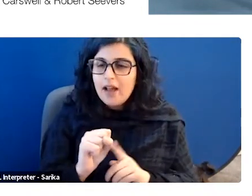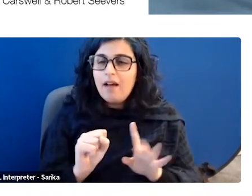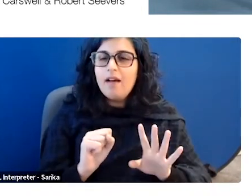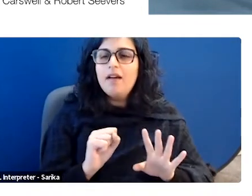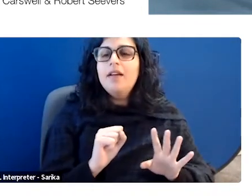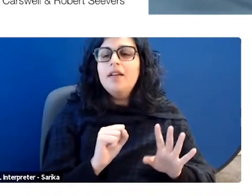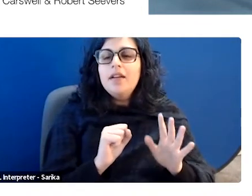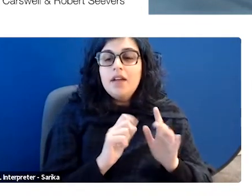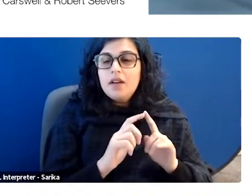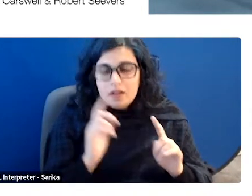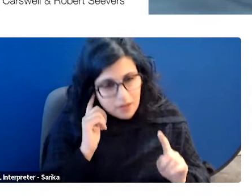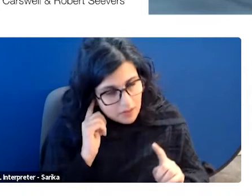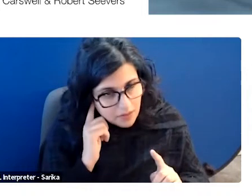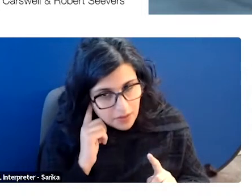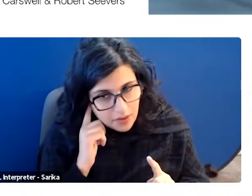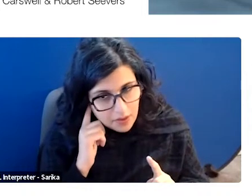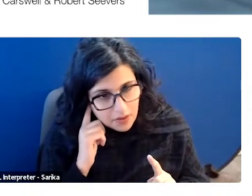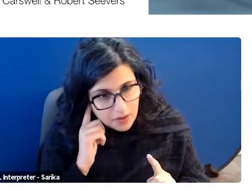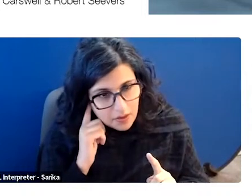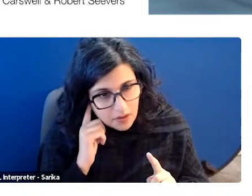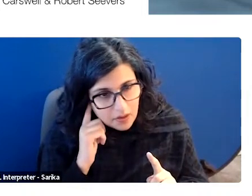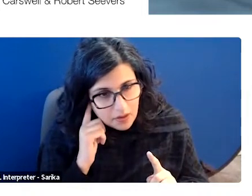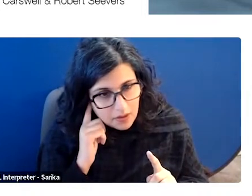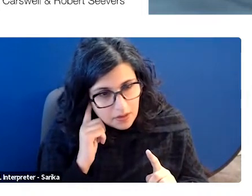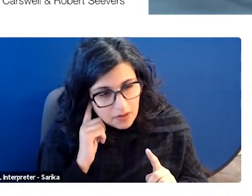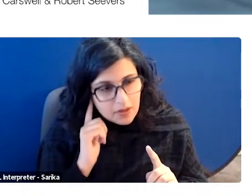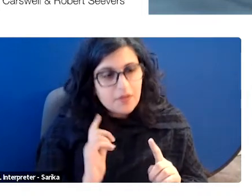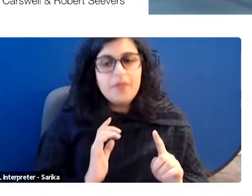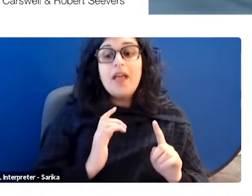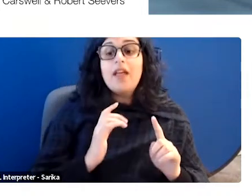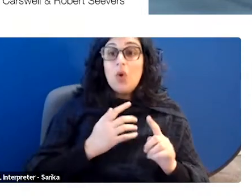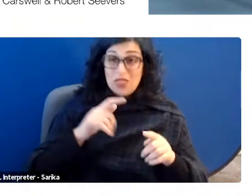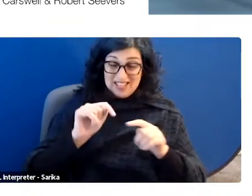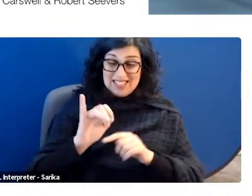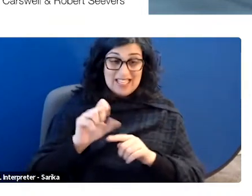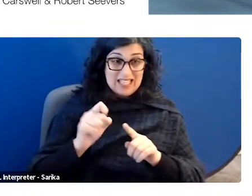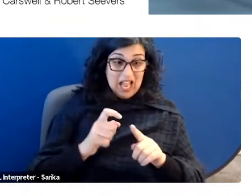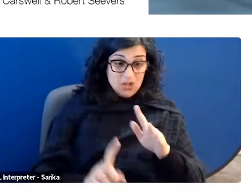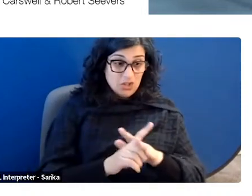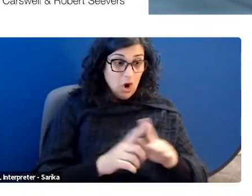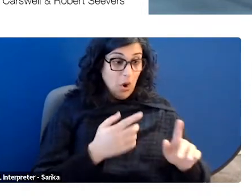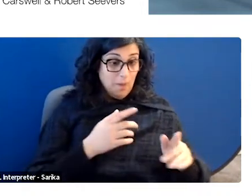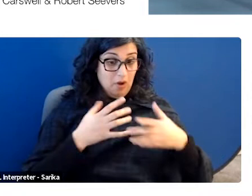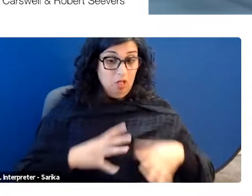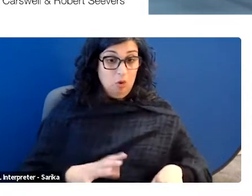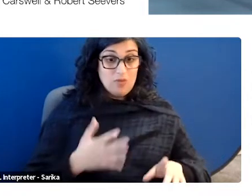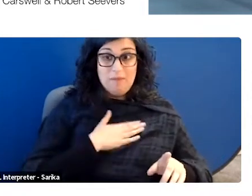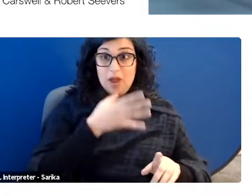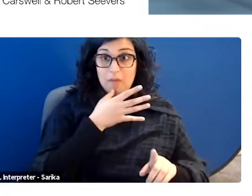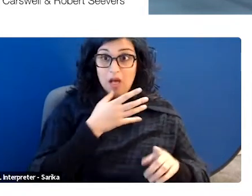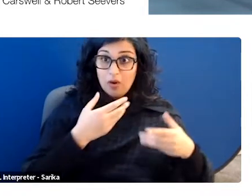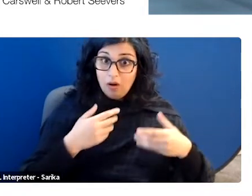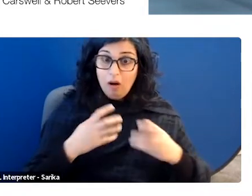bases. Where I saw textiles show up around me are the clothes that my mother wore from church to cultural events. They have